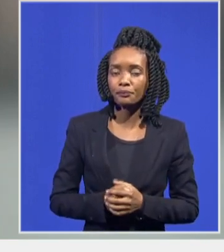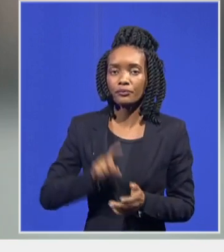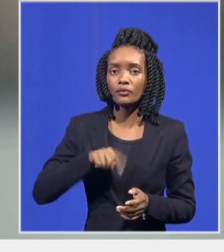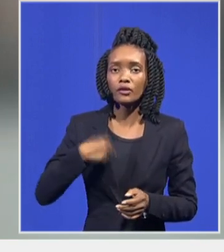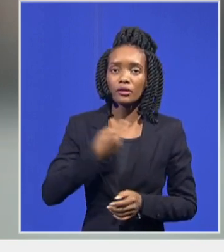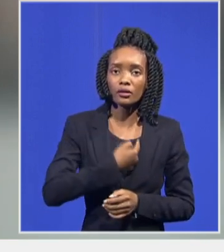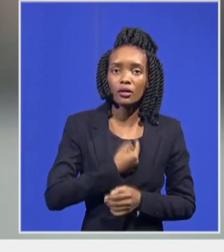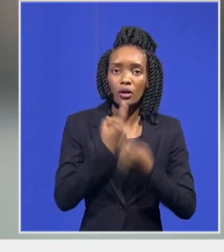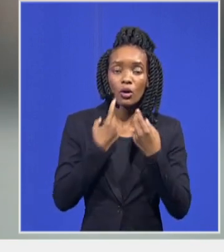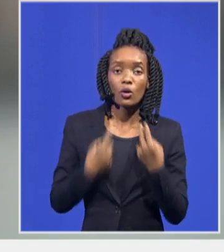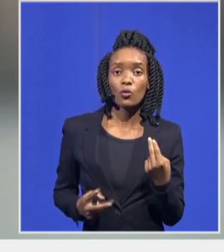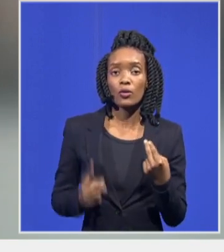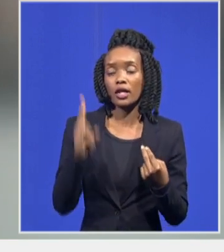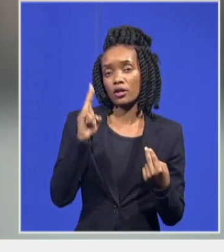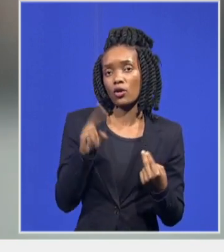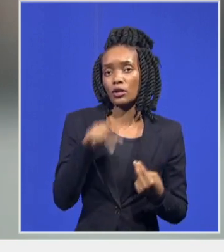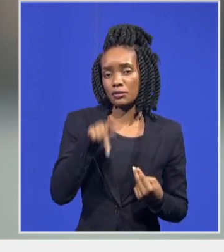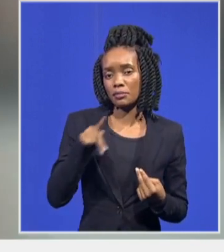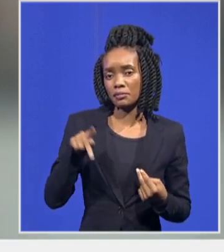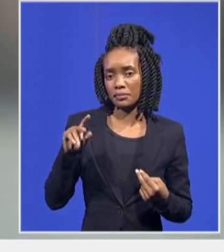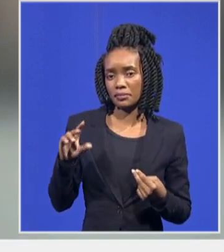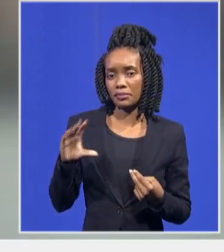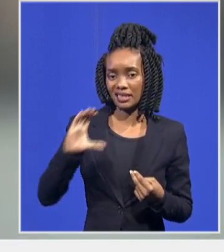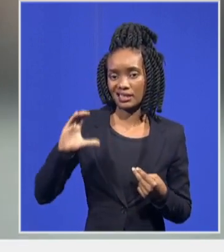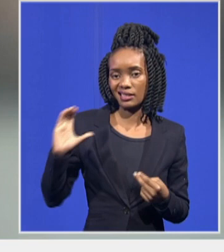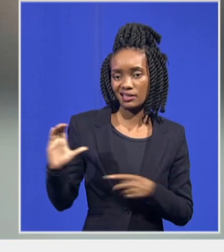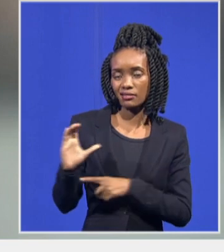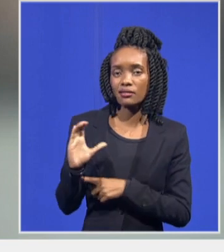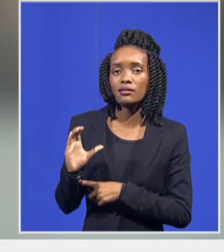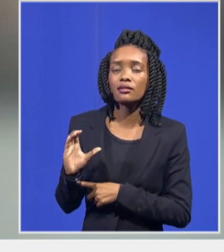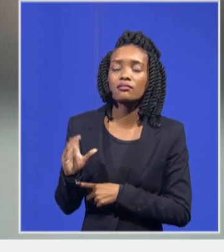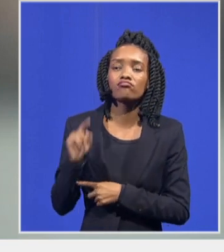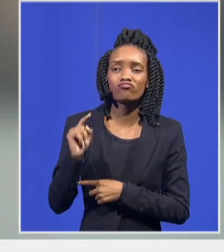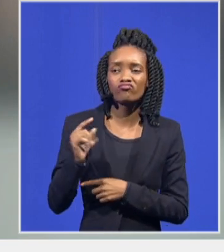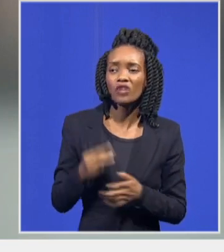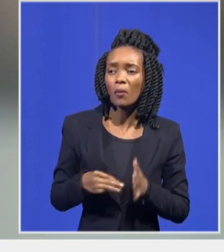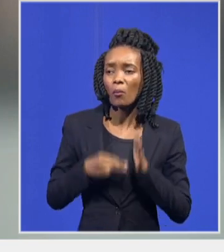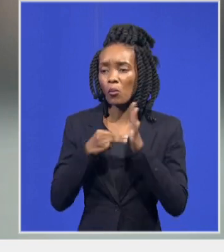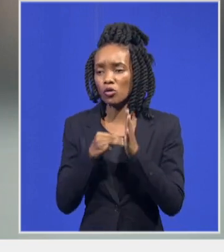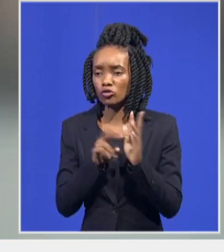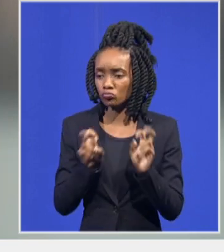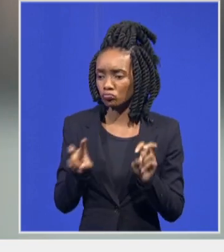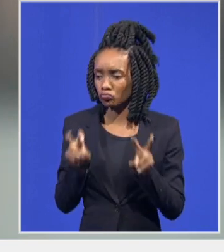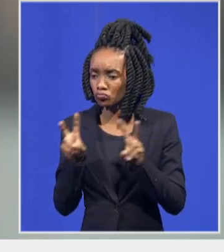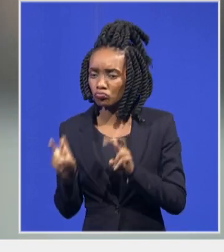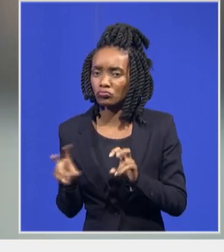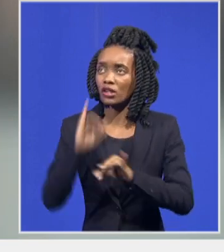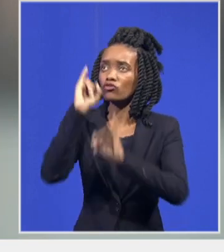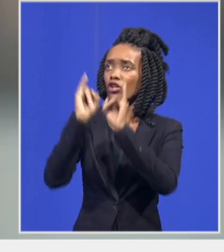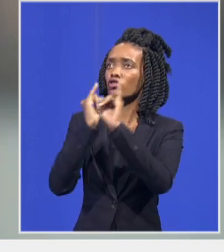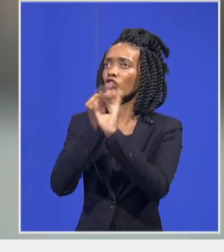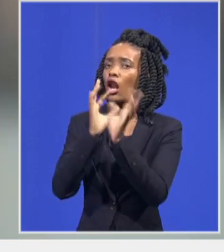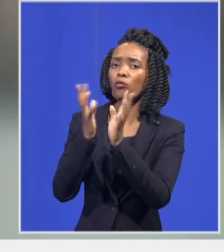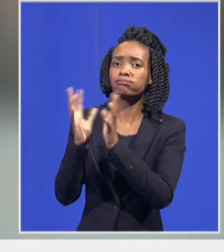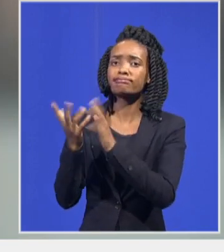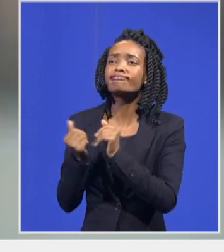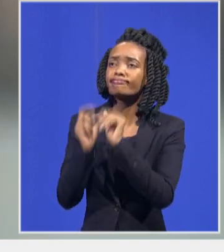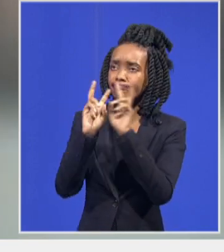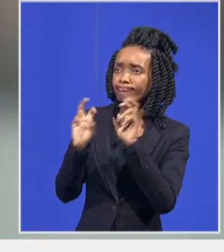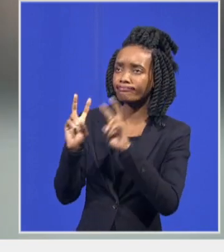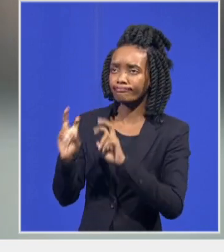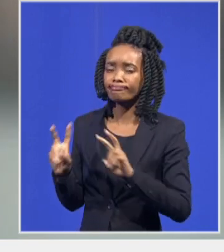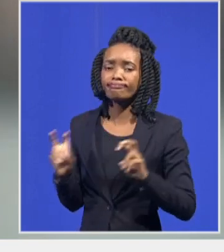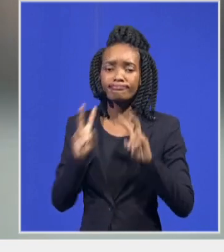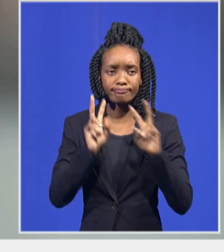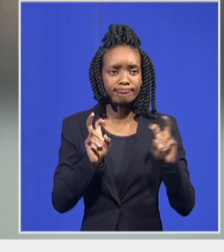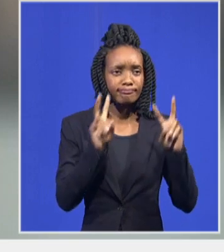PCC to research the sector more, look at models both domestically and internationally, and make